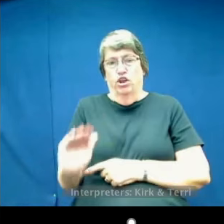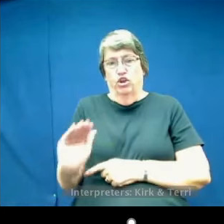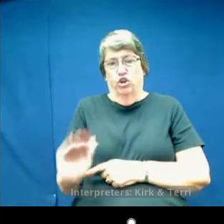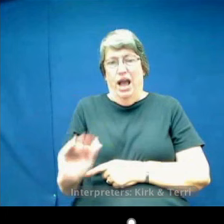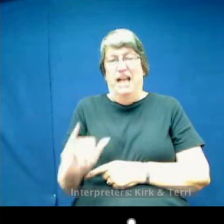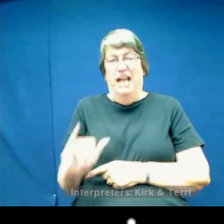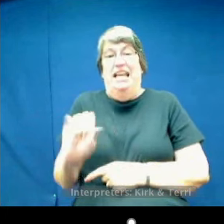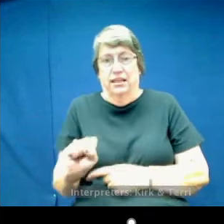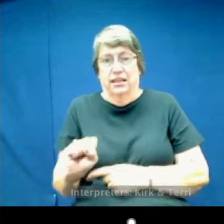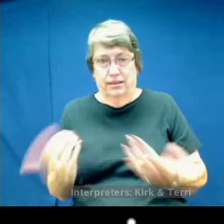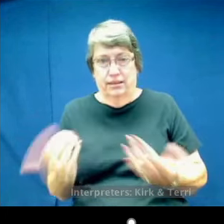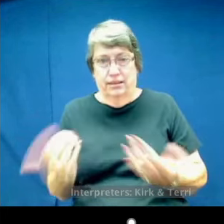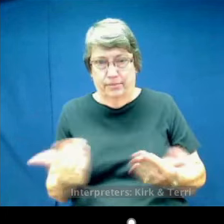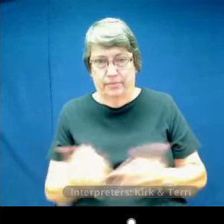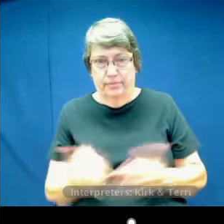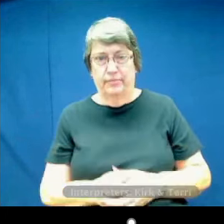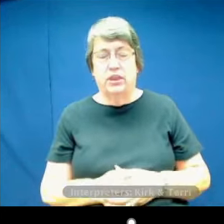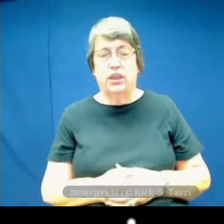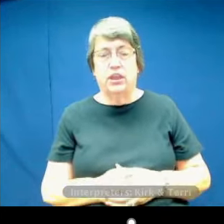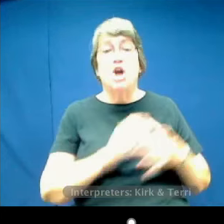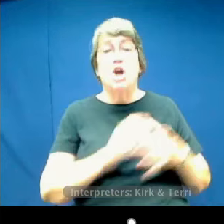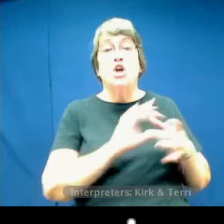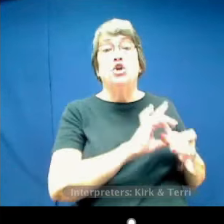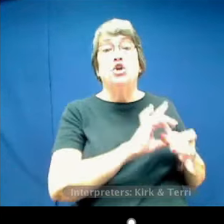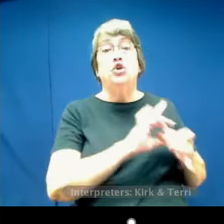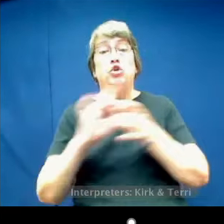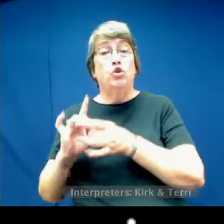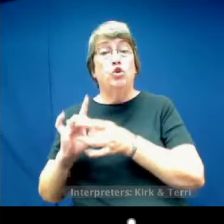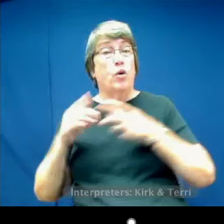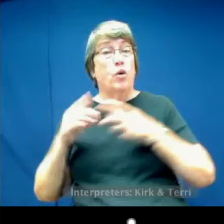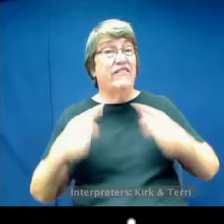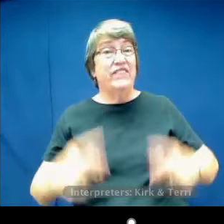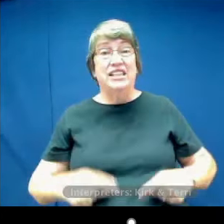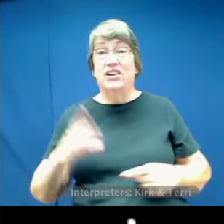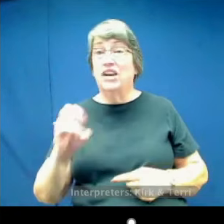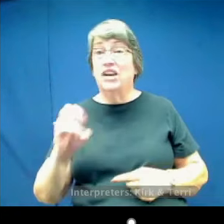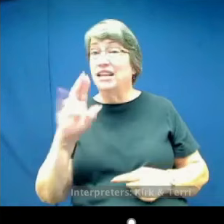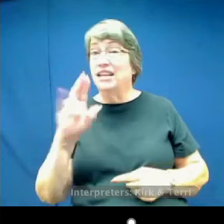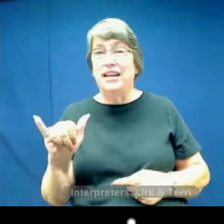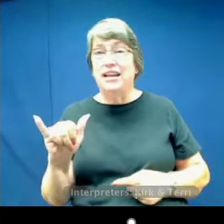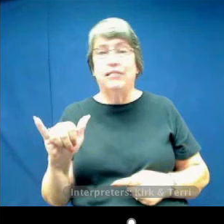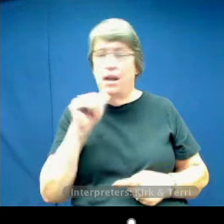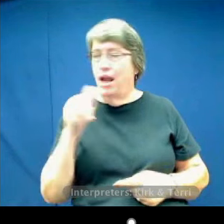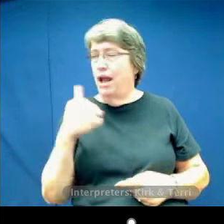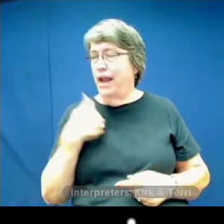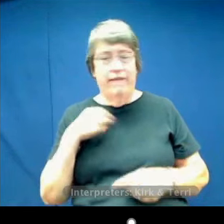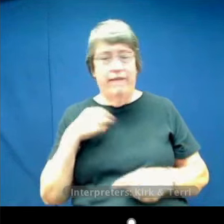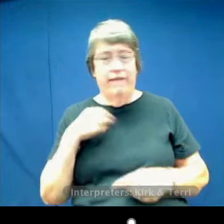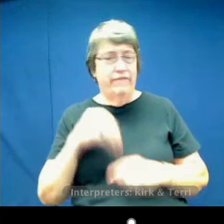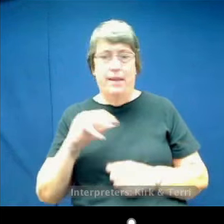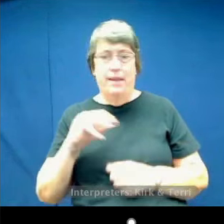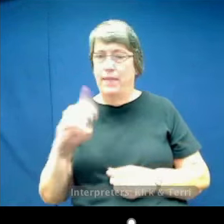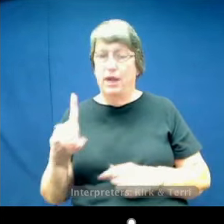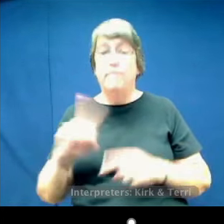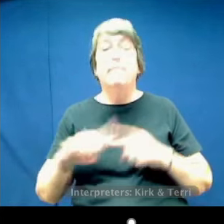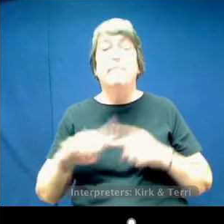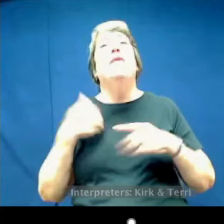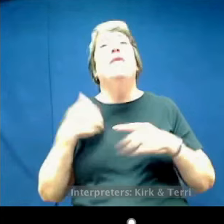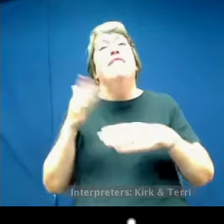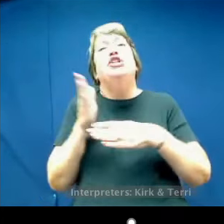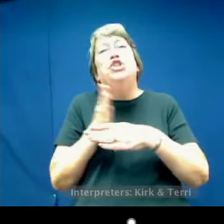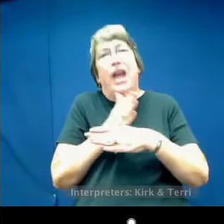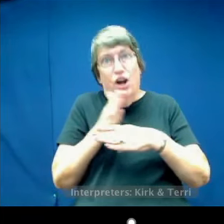Joint physical custody, at least in Maryland, doesn't exist, but we do have shared physical custody. And you just